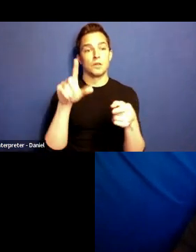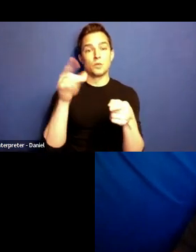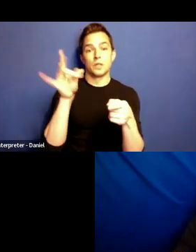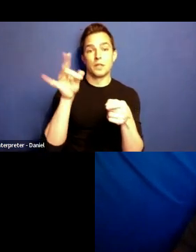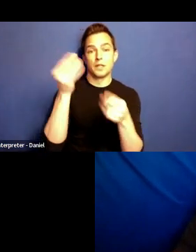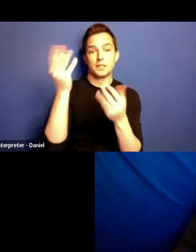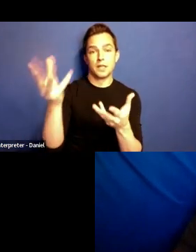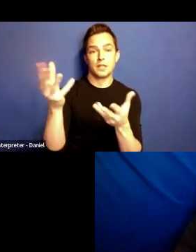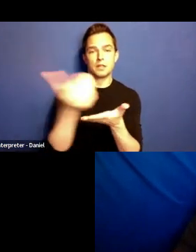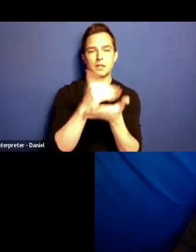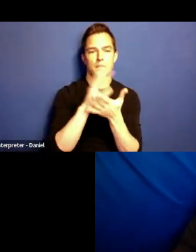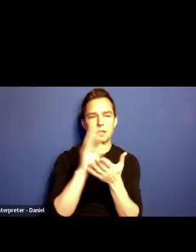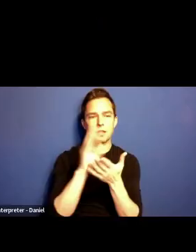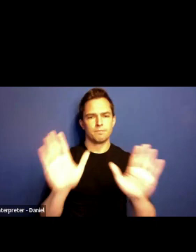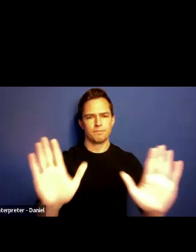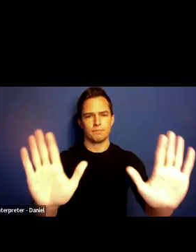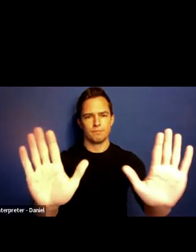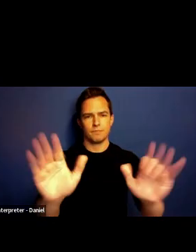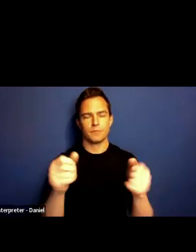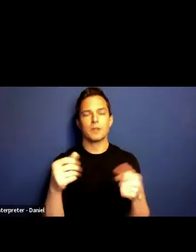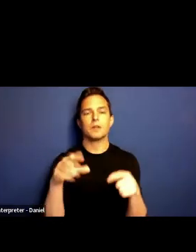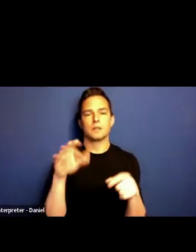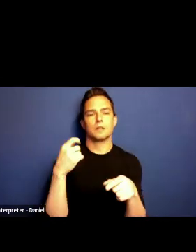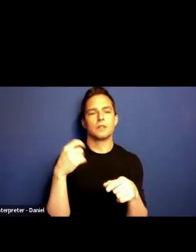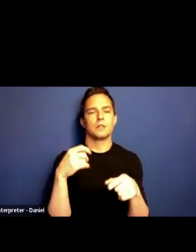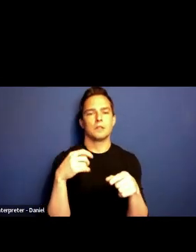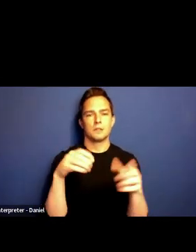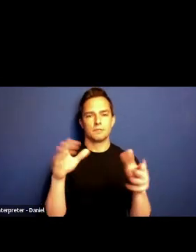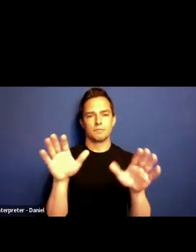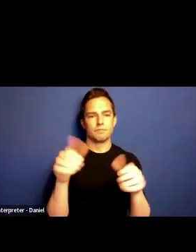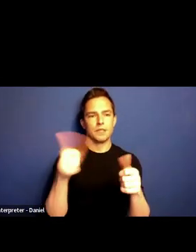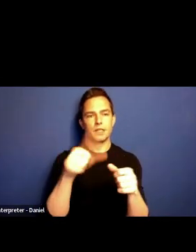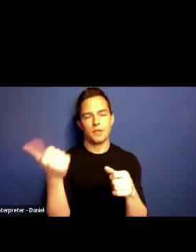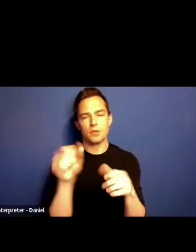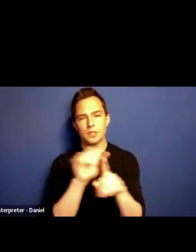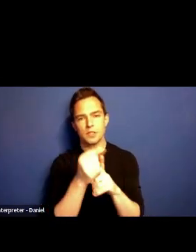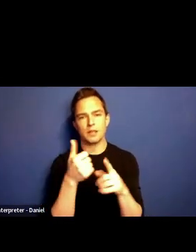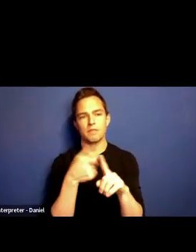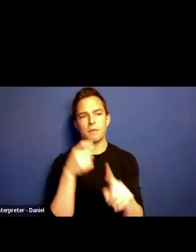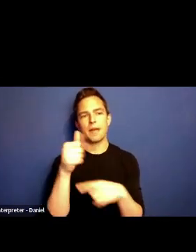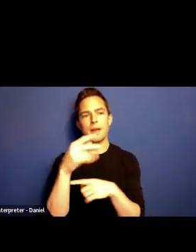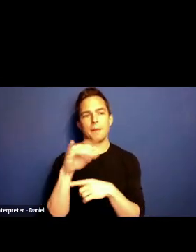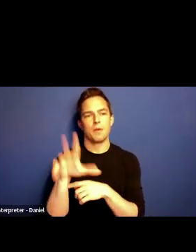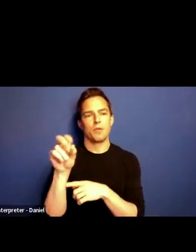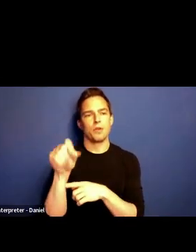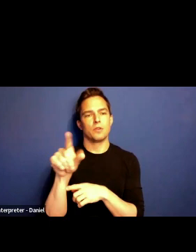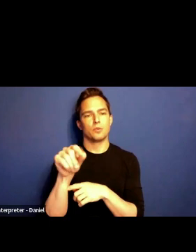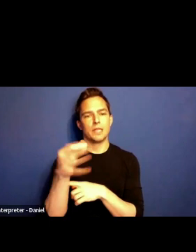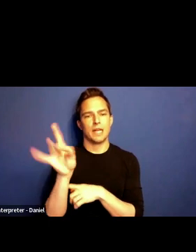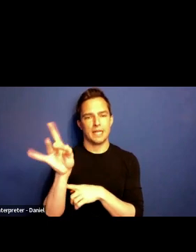collected patients in the state hospital or in any of these other settings on April 30th of